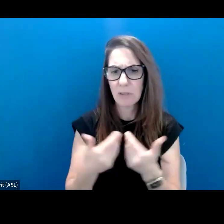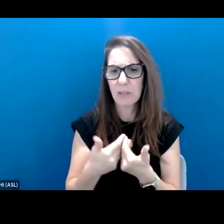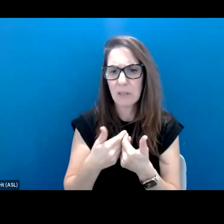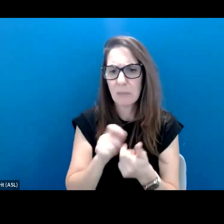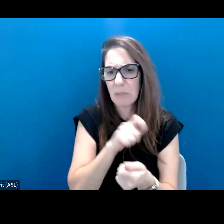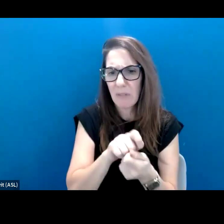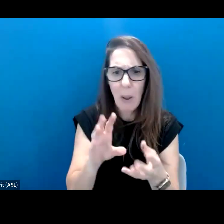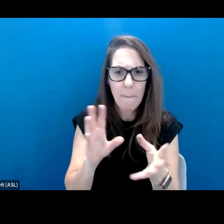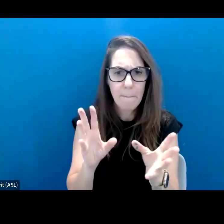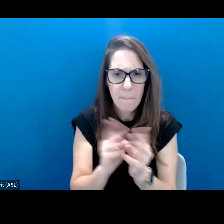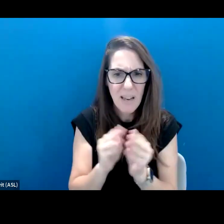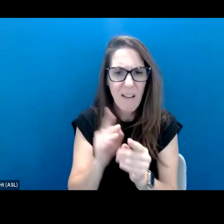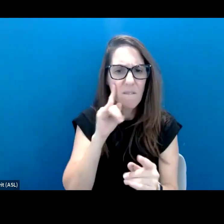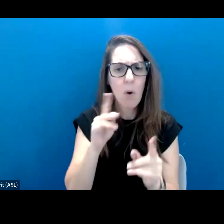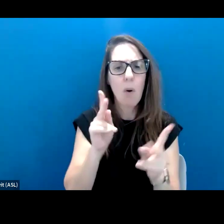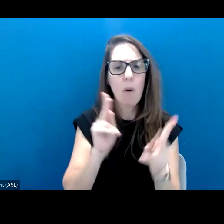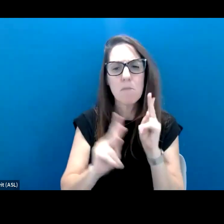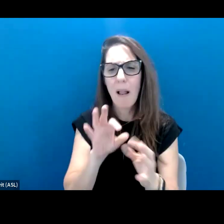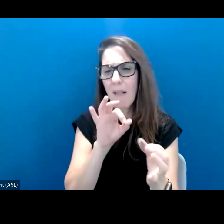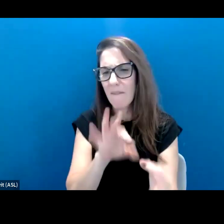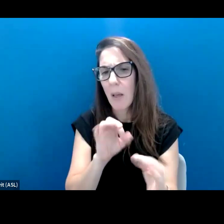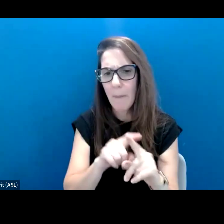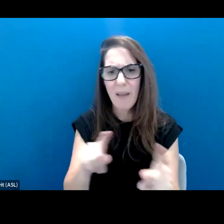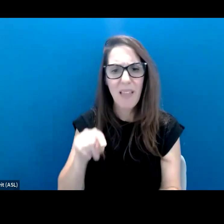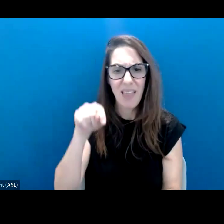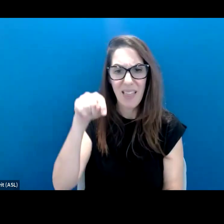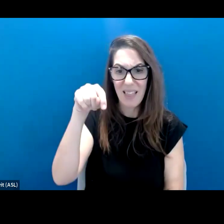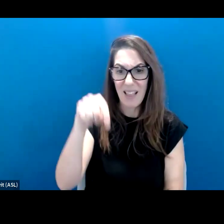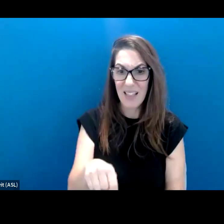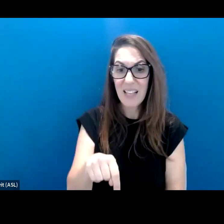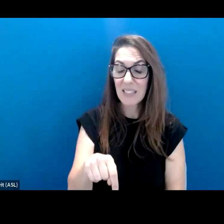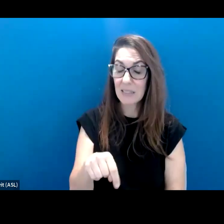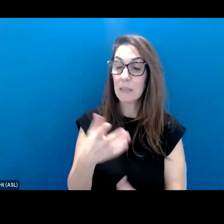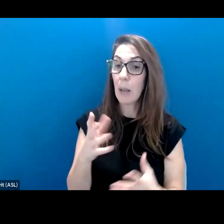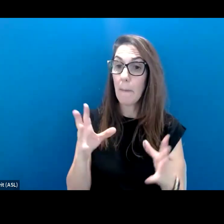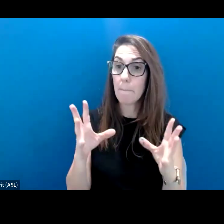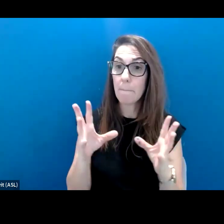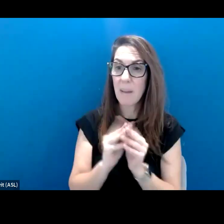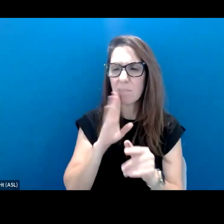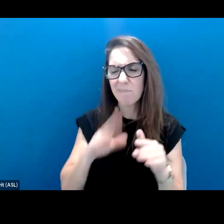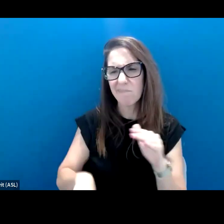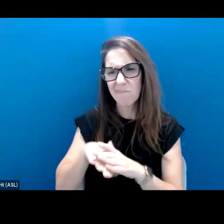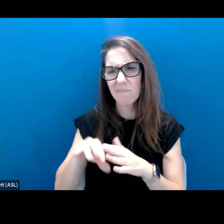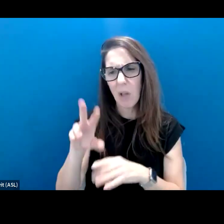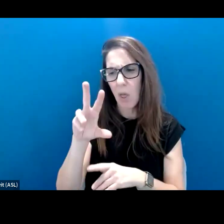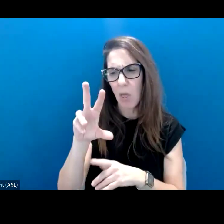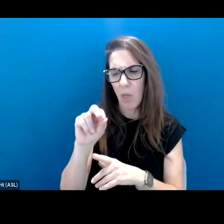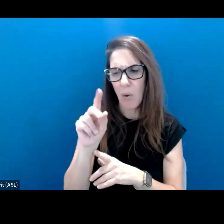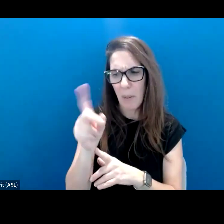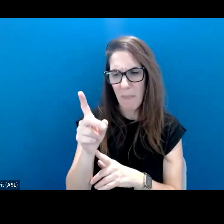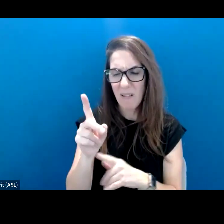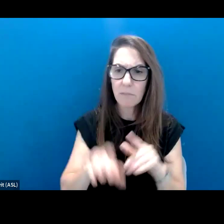a big listening session. But at least at these meetings, maximum of 30 minutes with 3 minutes per person seemed to